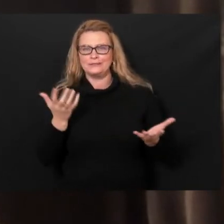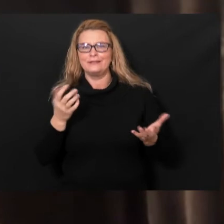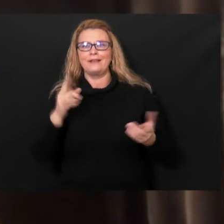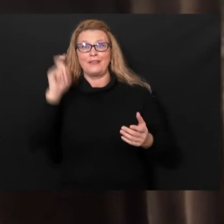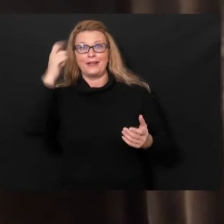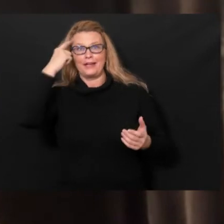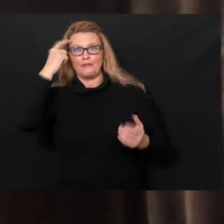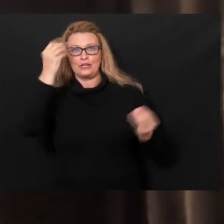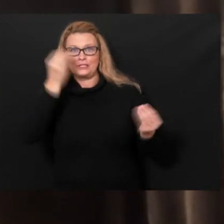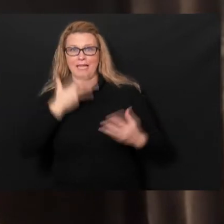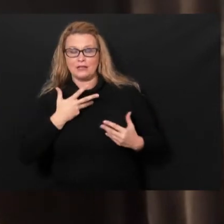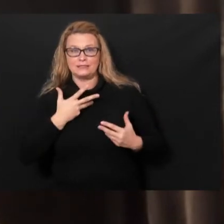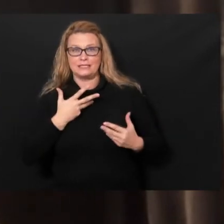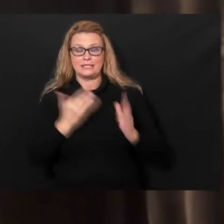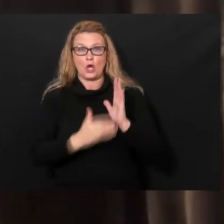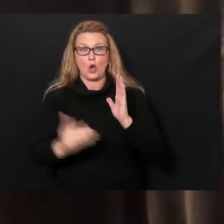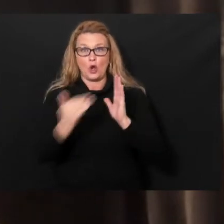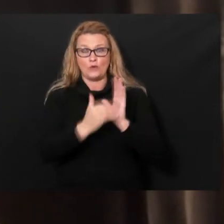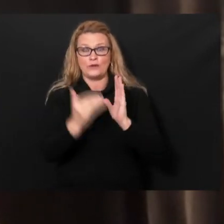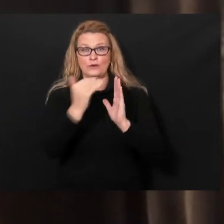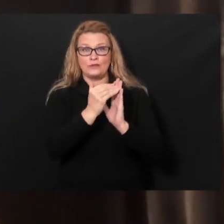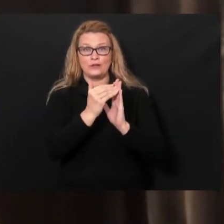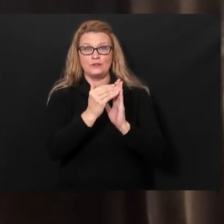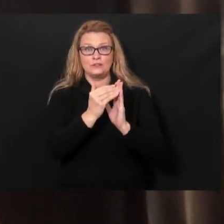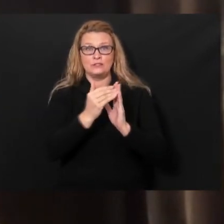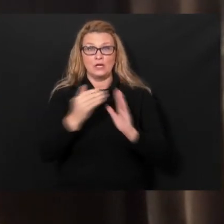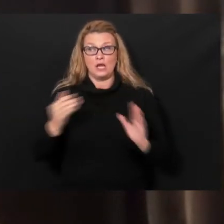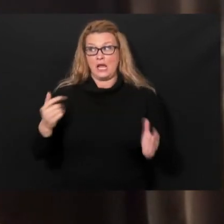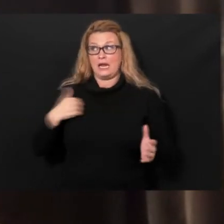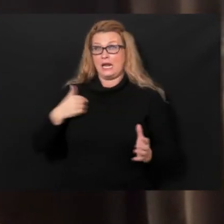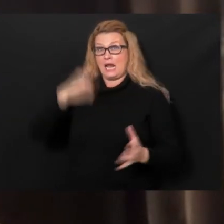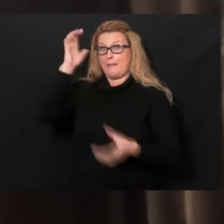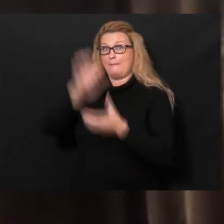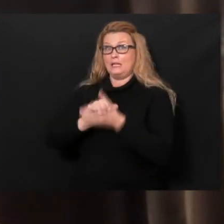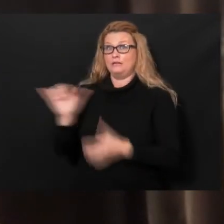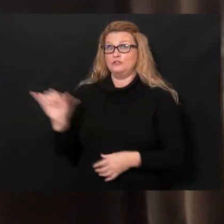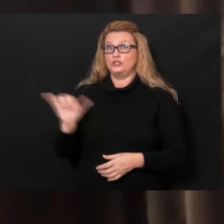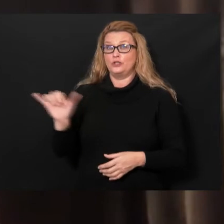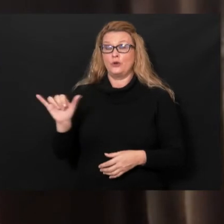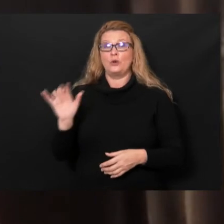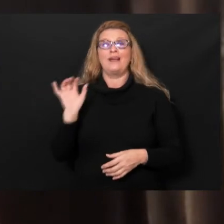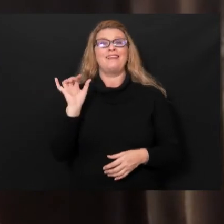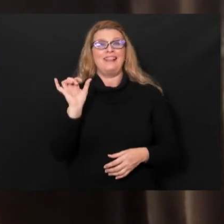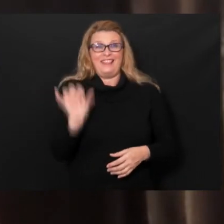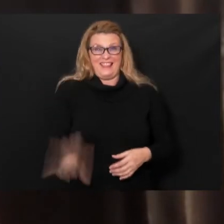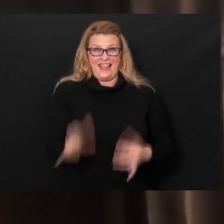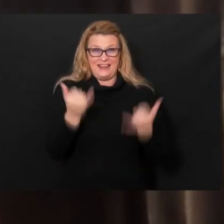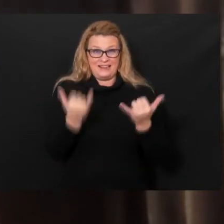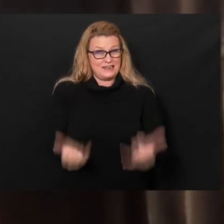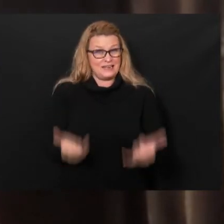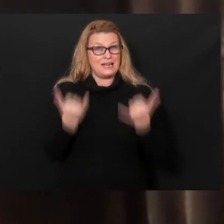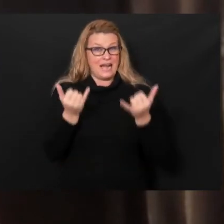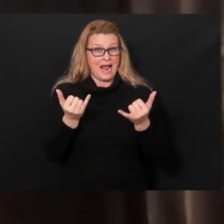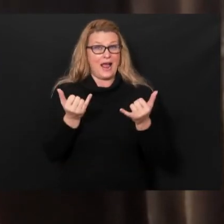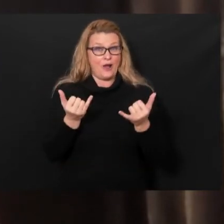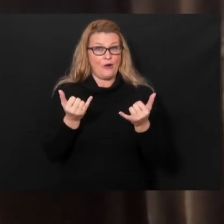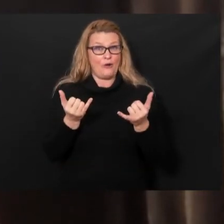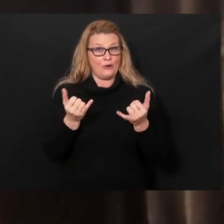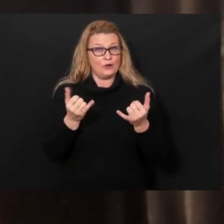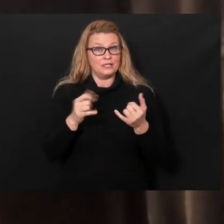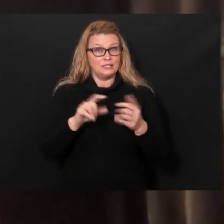and we do believe, as the governor has done, that starting to have things get